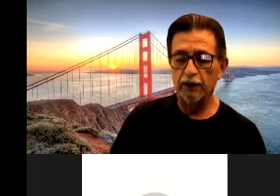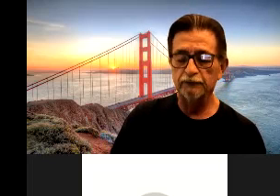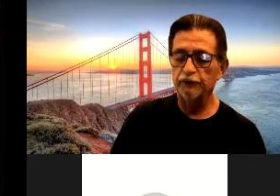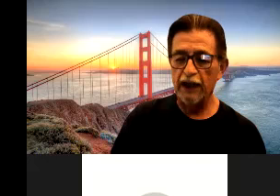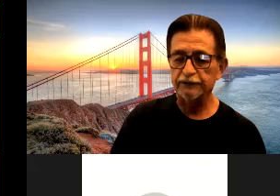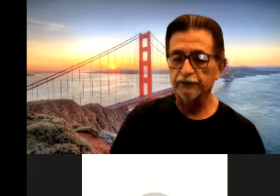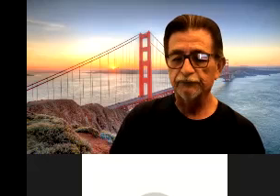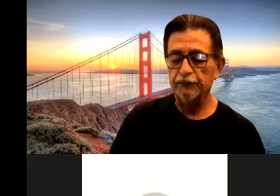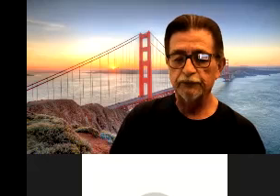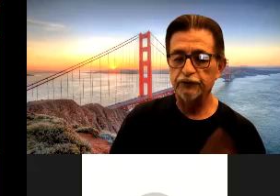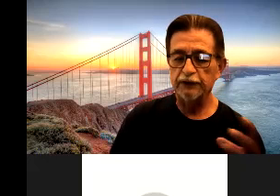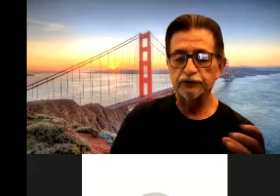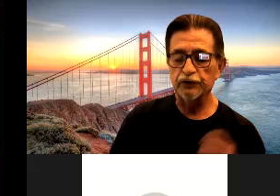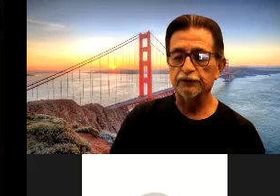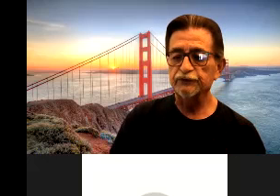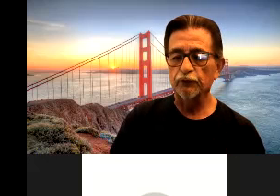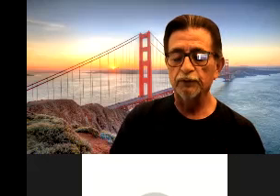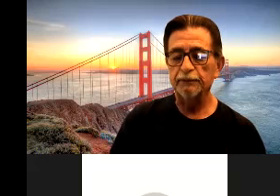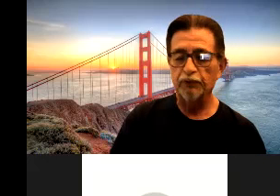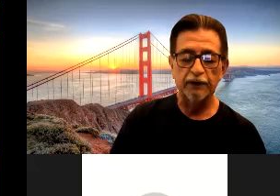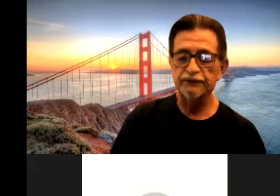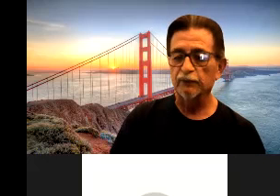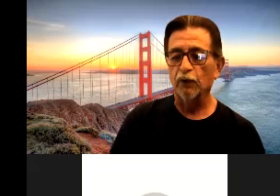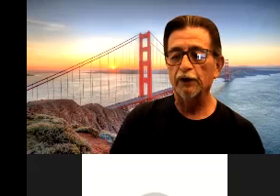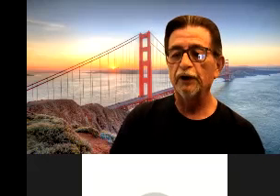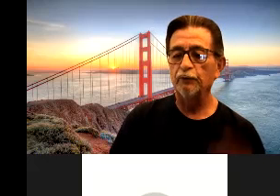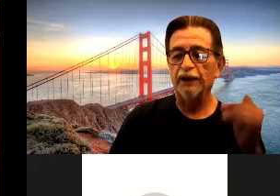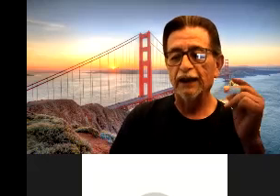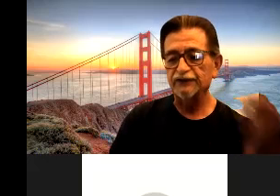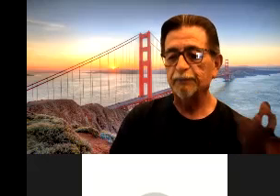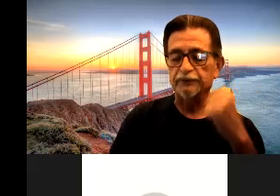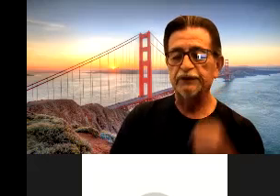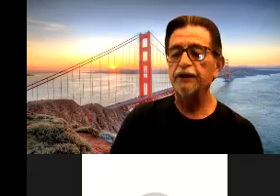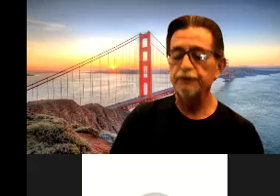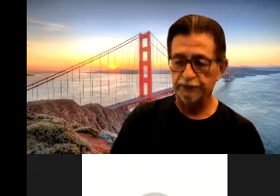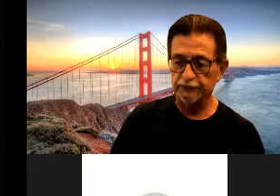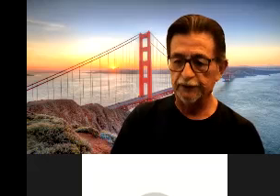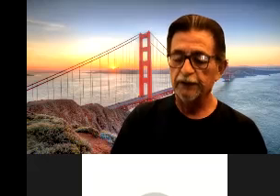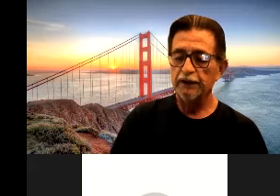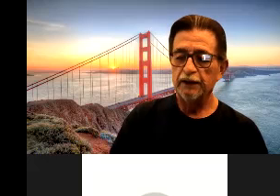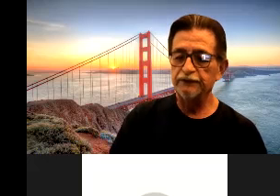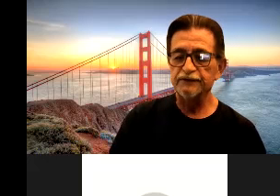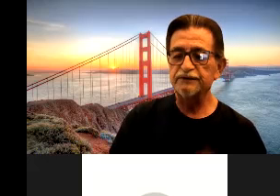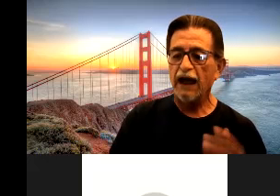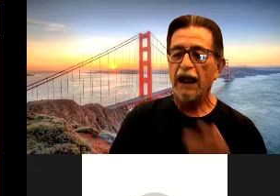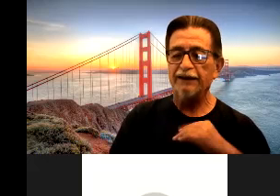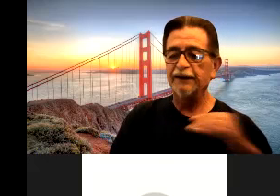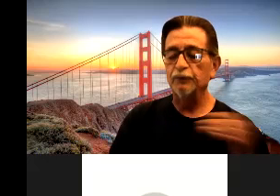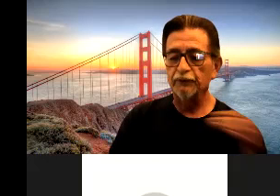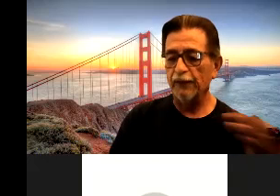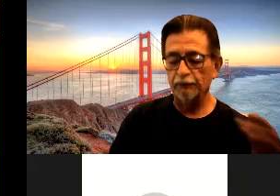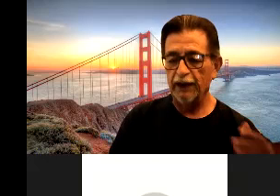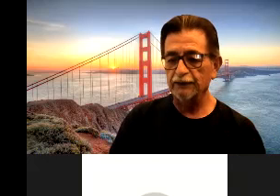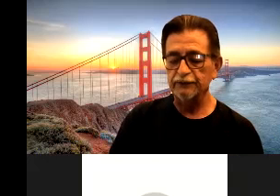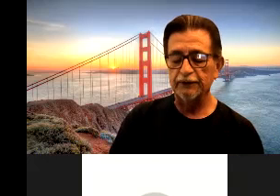very reactive. If you take a chunk of sodium and put it in some water, it reacts spontaneously. It's just dying to